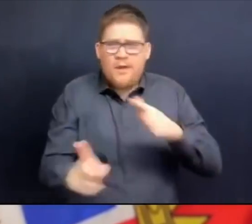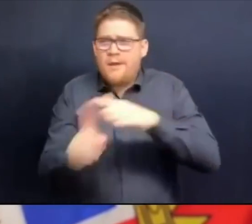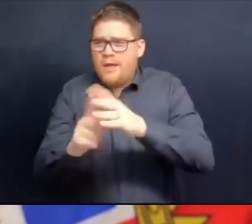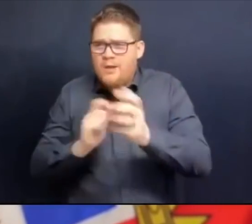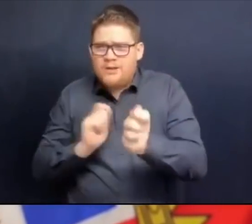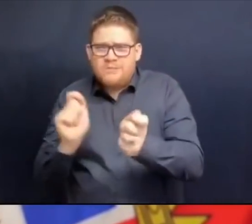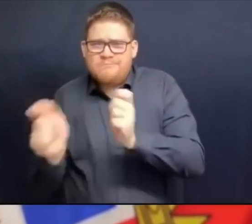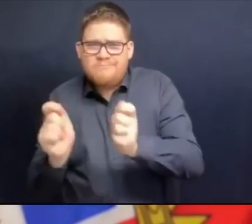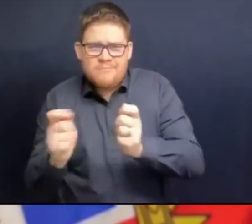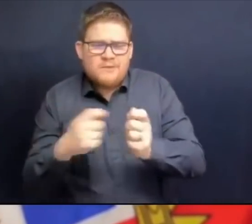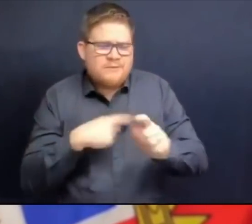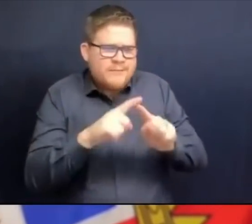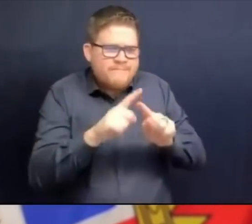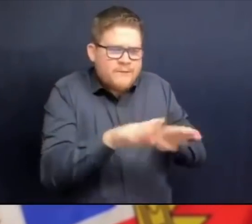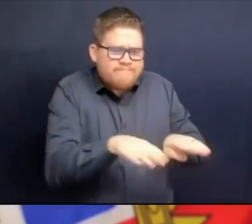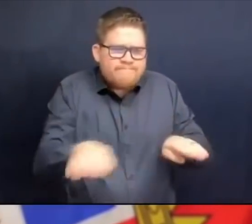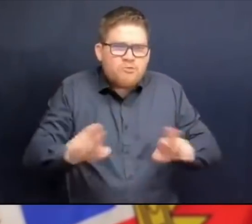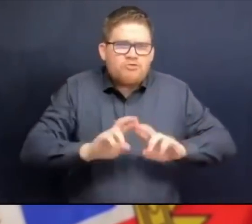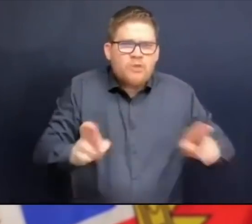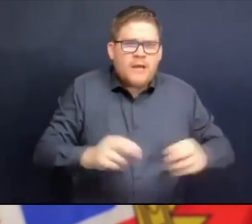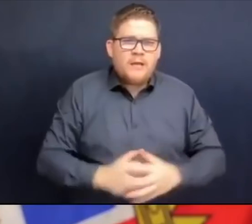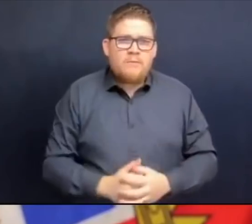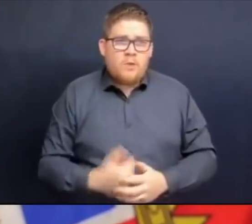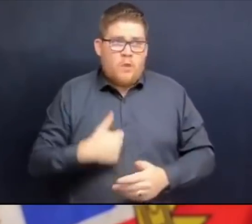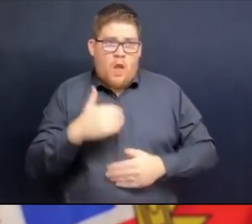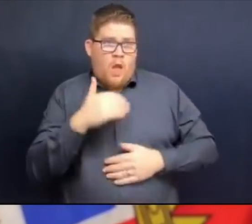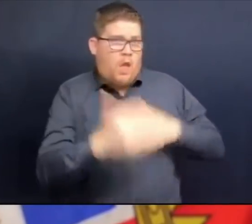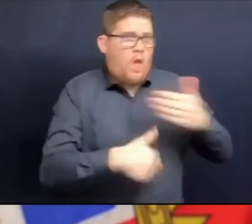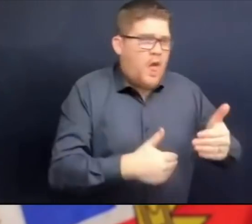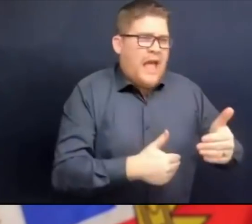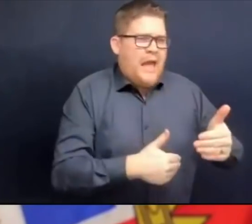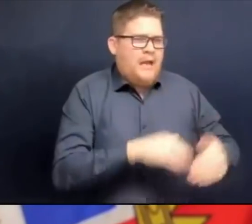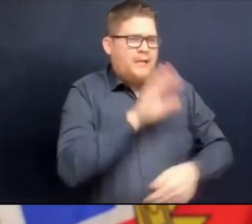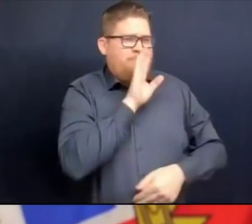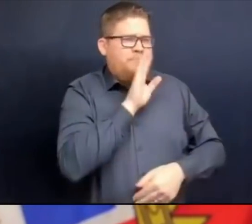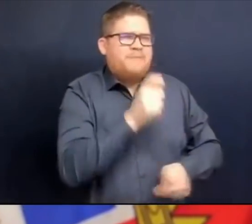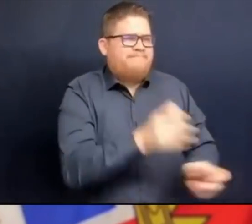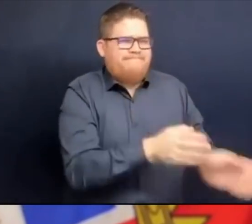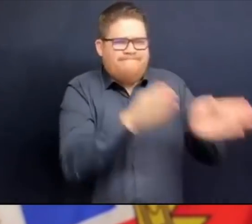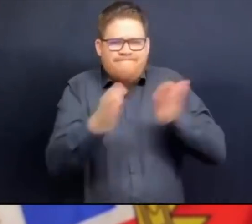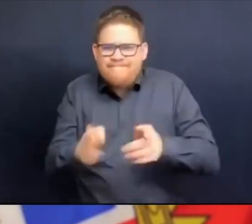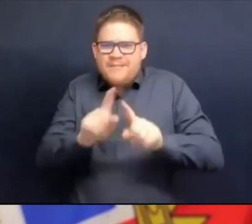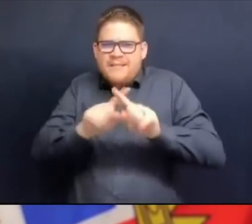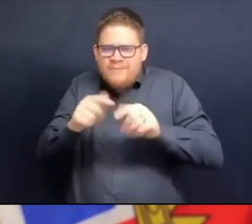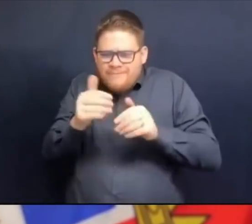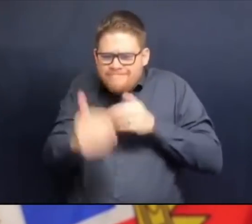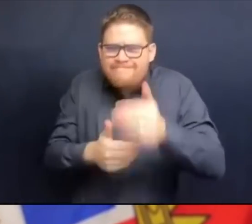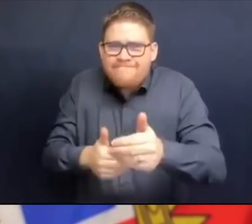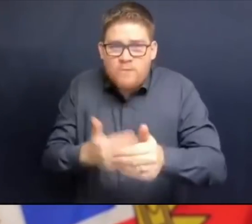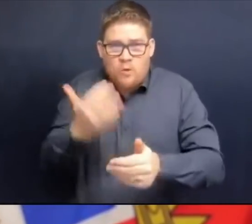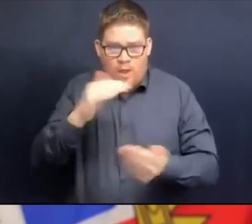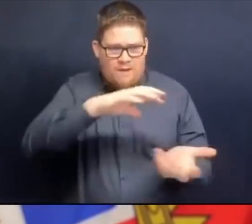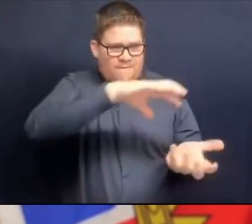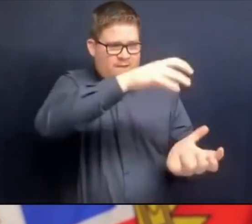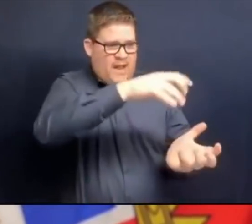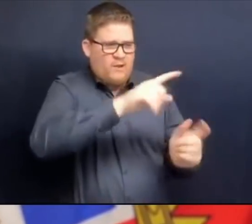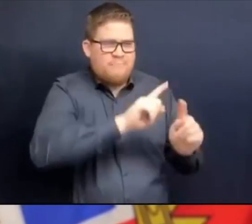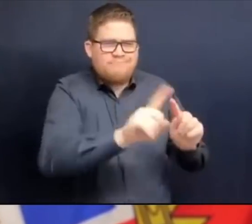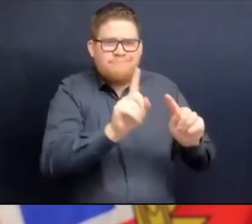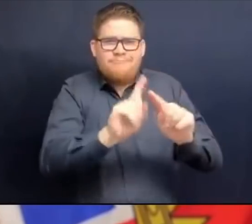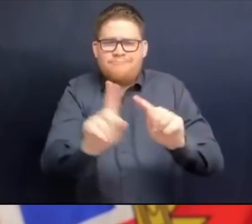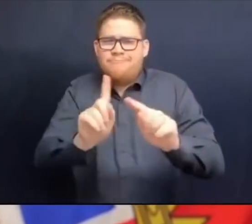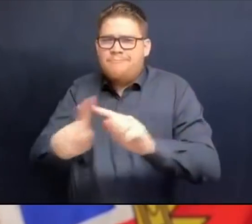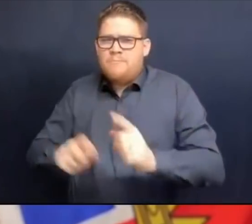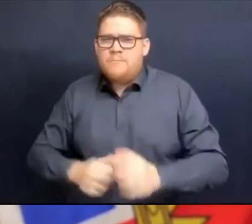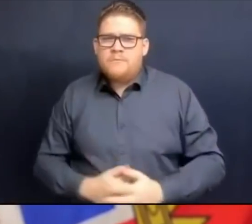It's hard for us to change our tactics as we're going through this changing environment as well. But